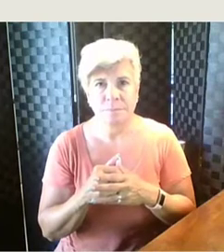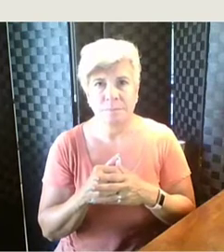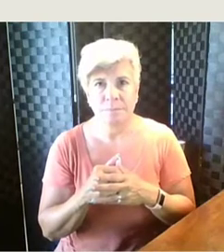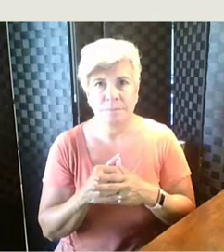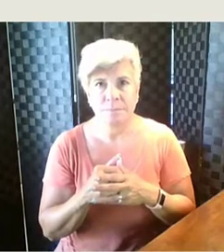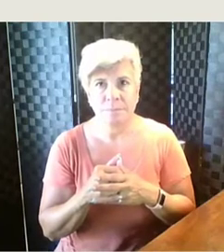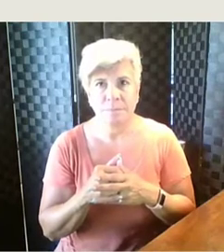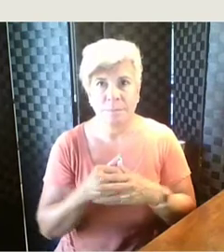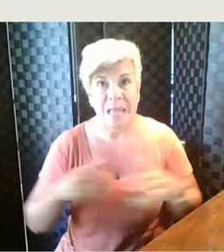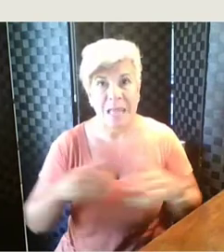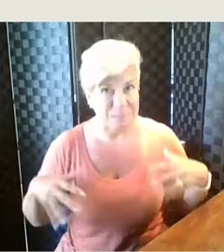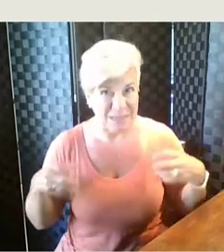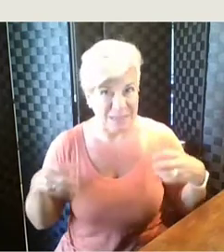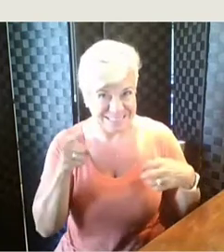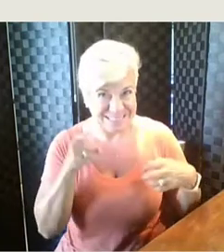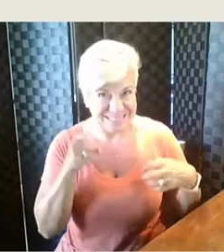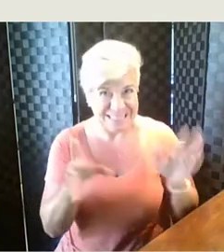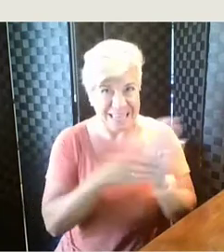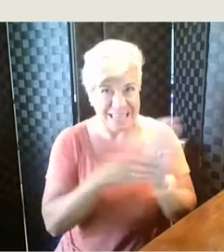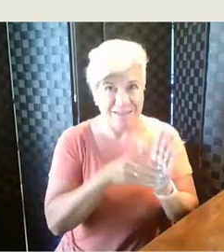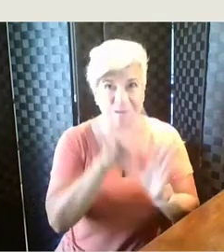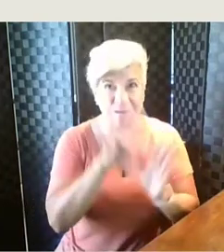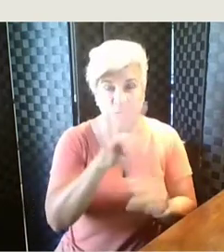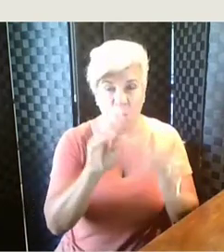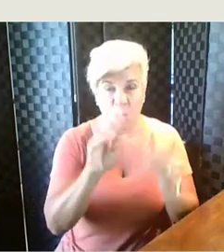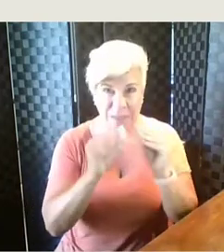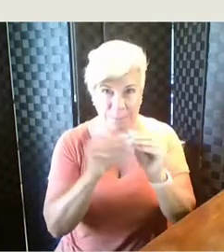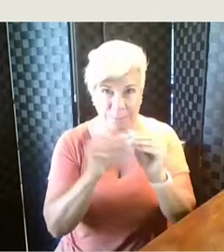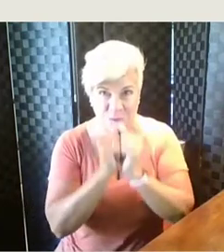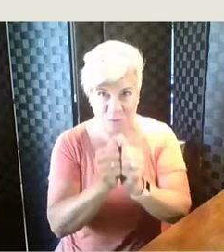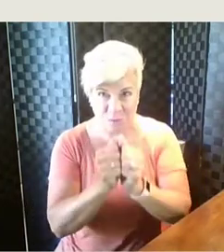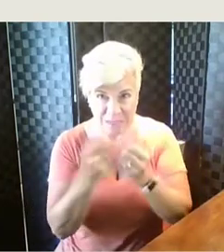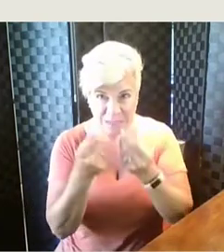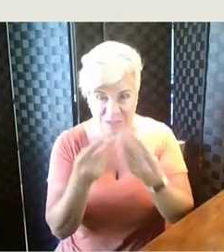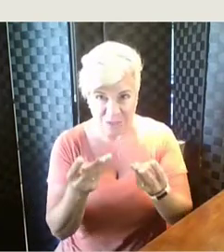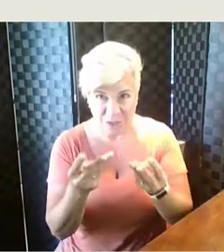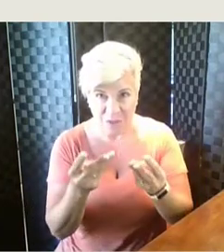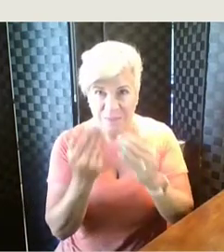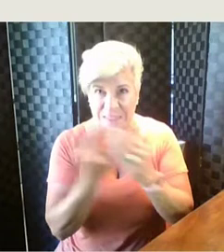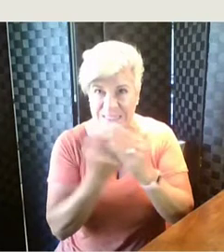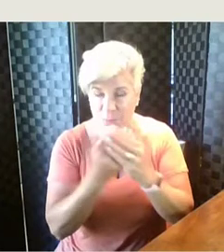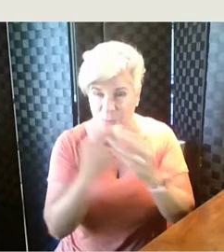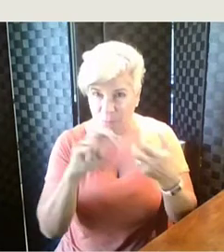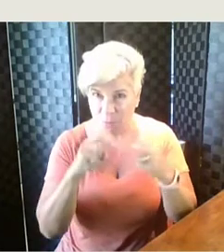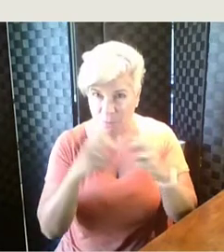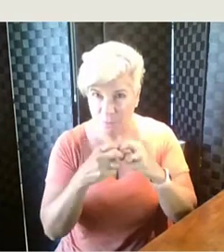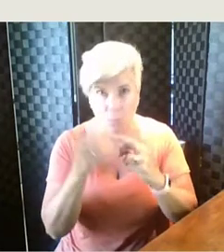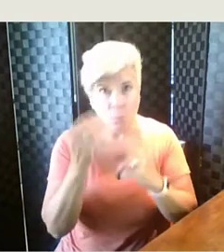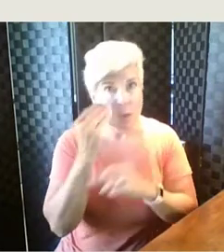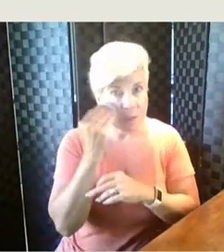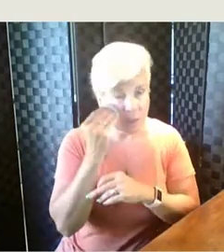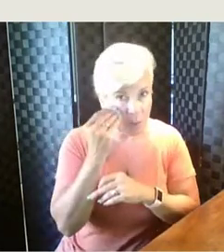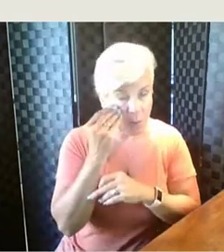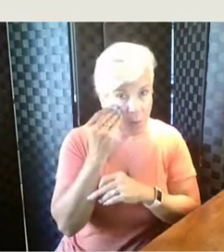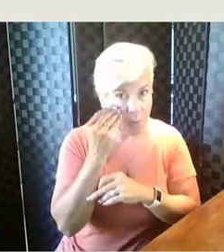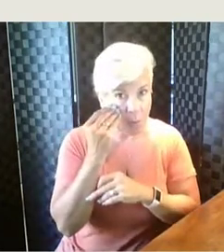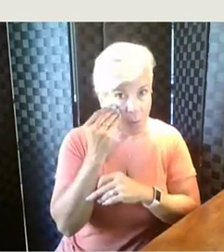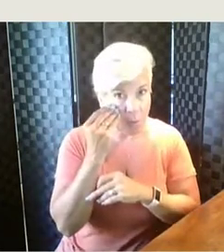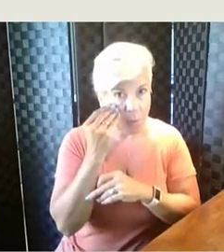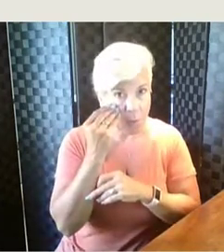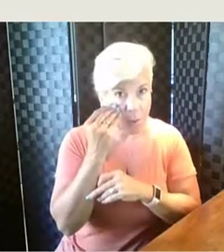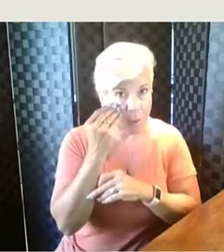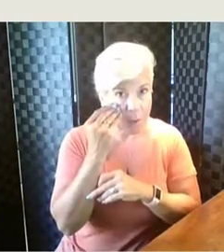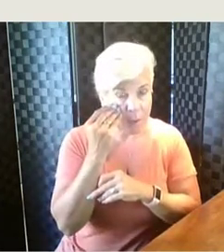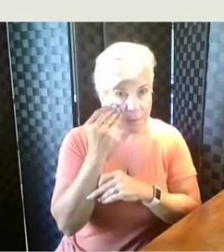The monkey added 4 numbers together to solve the sandwich problem. We know from the